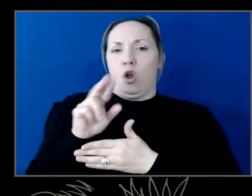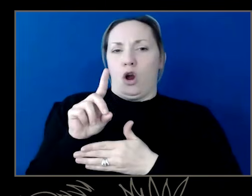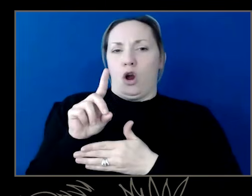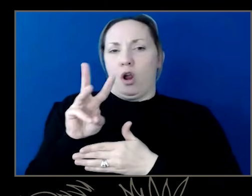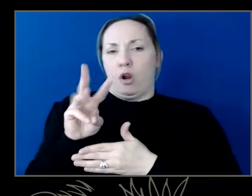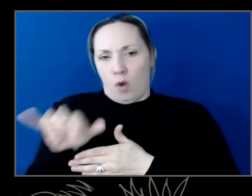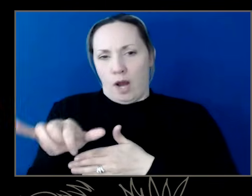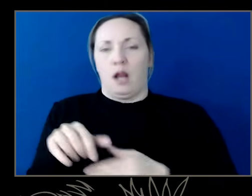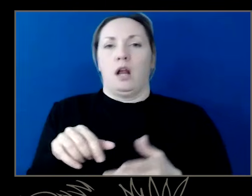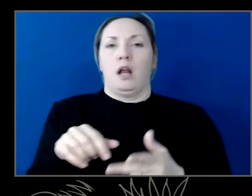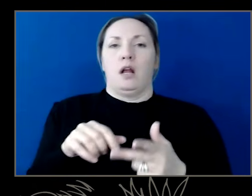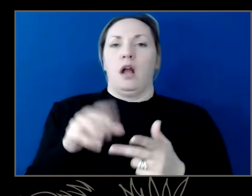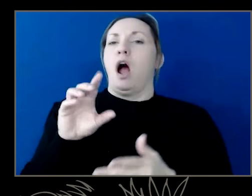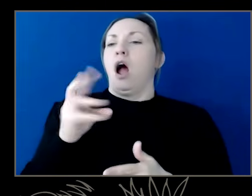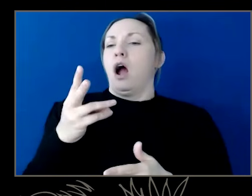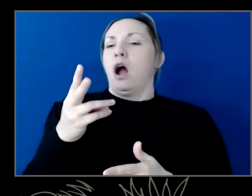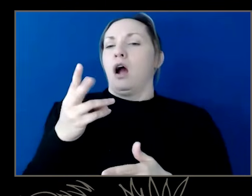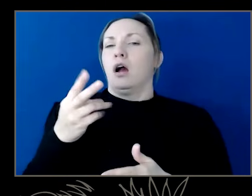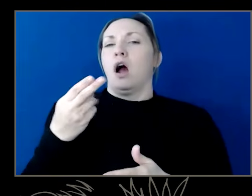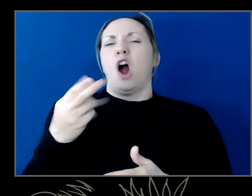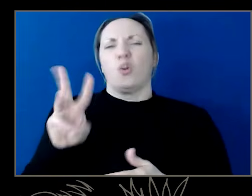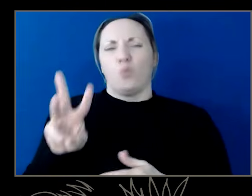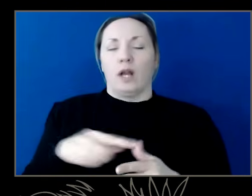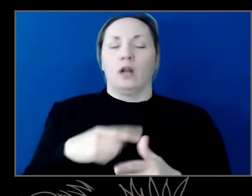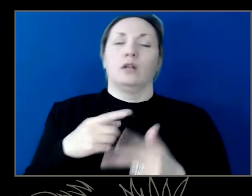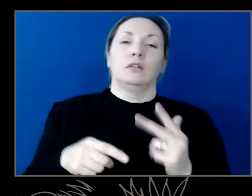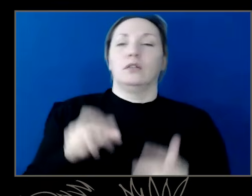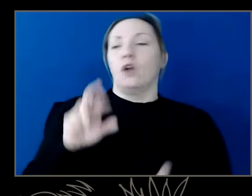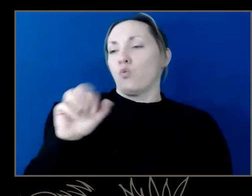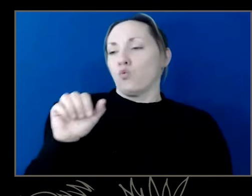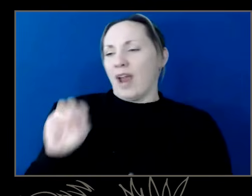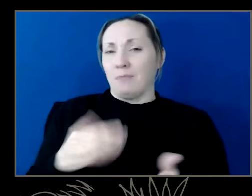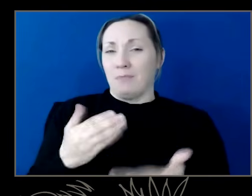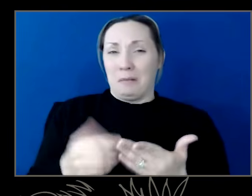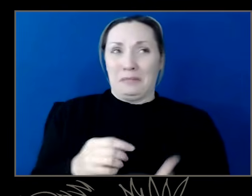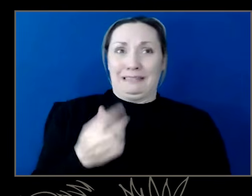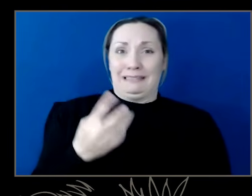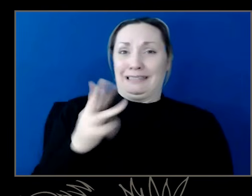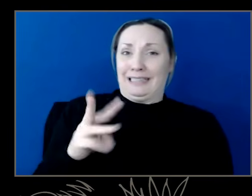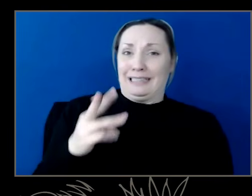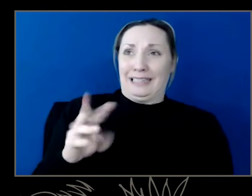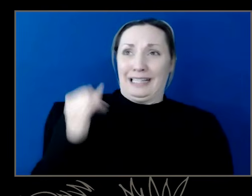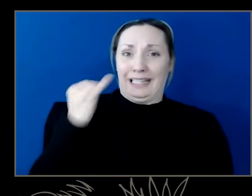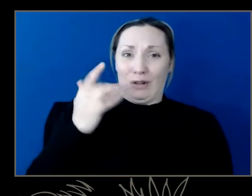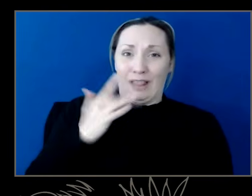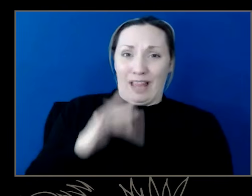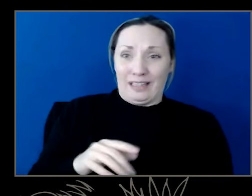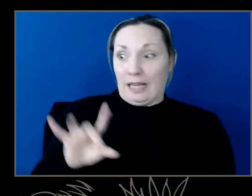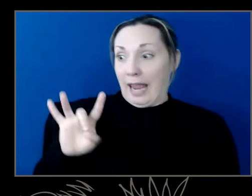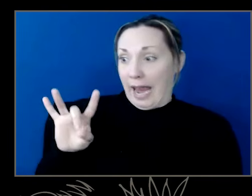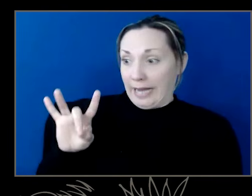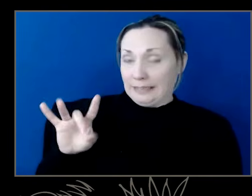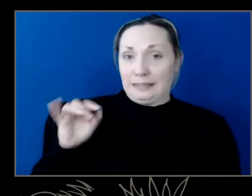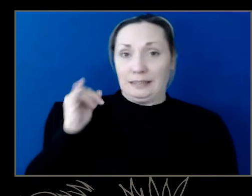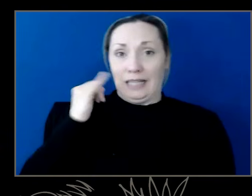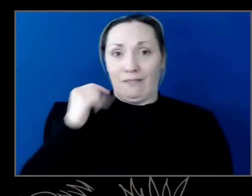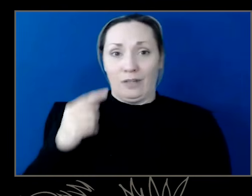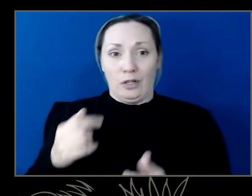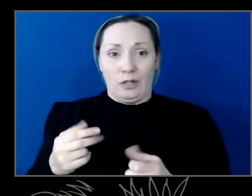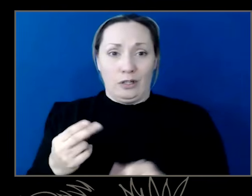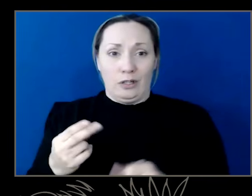of RAM, probably 16 if you're lucky, 8 for most people if you're using something like GitHub Actions.